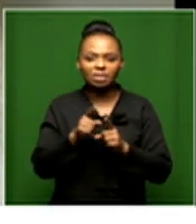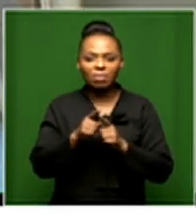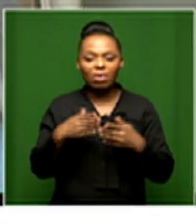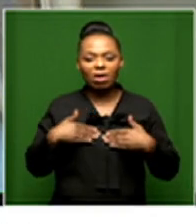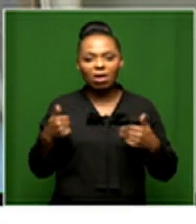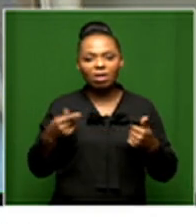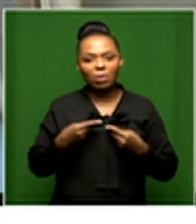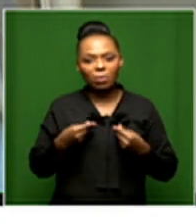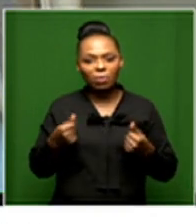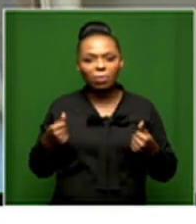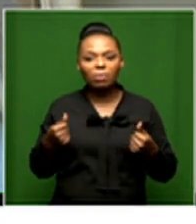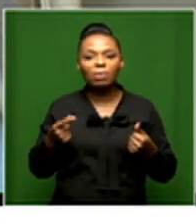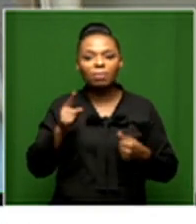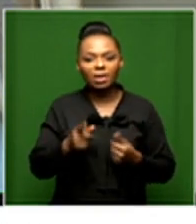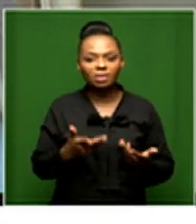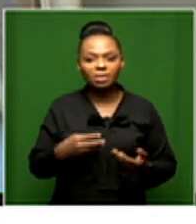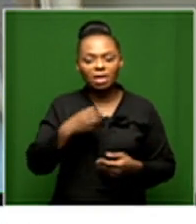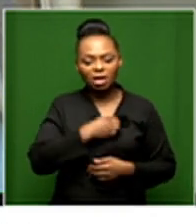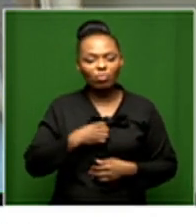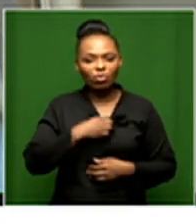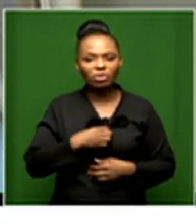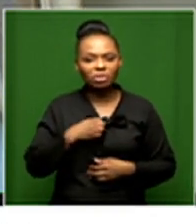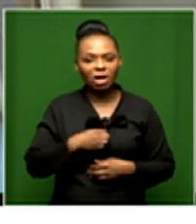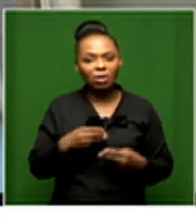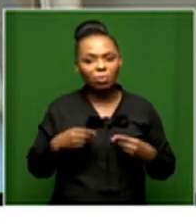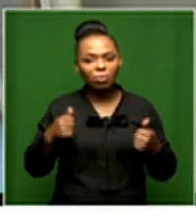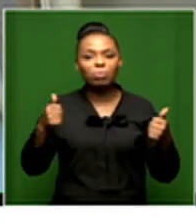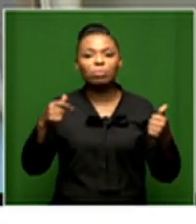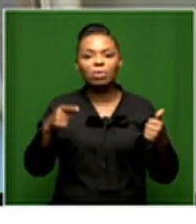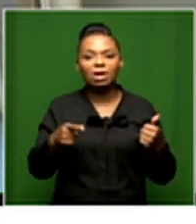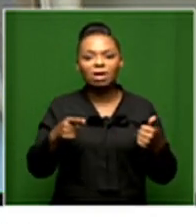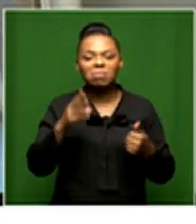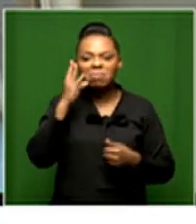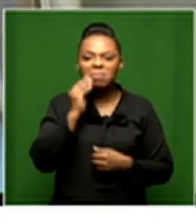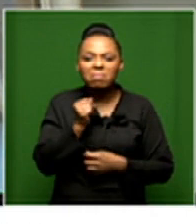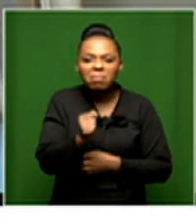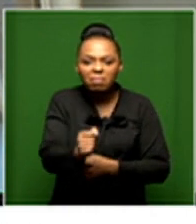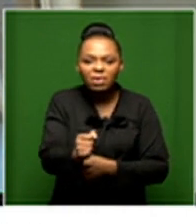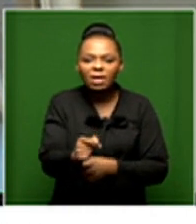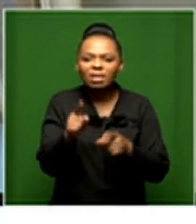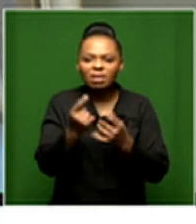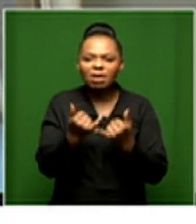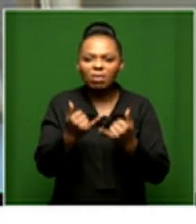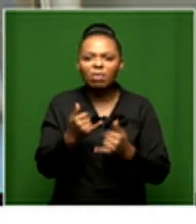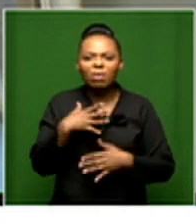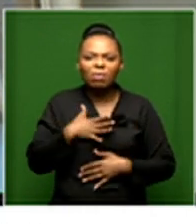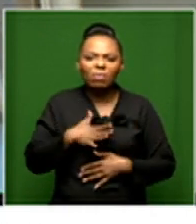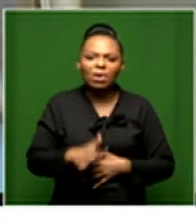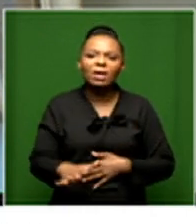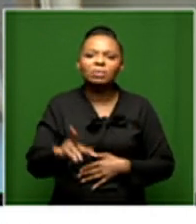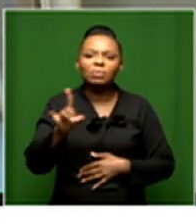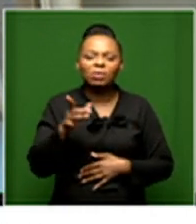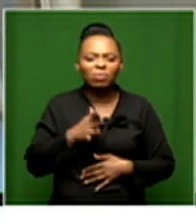speaking of emotional well-being, we find that often grandparents or parents, they want their space when the children